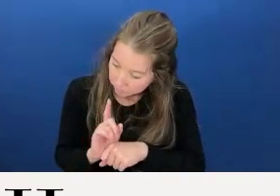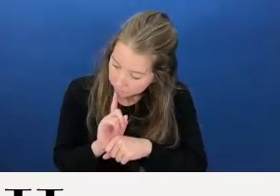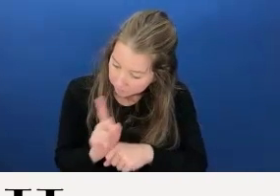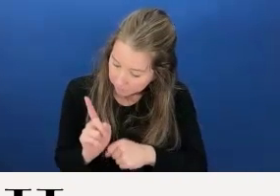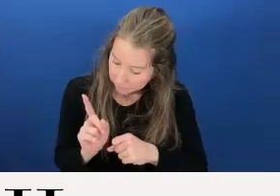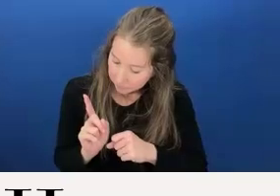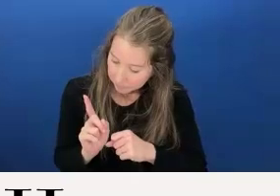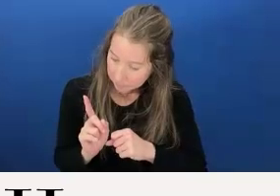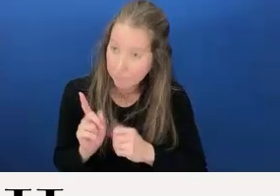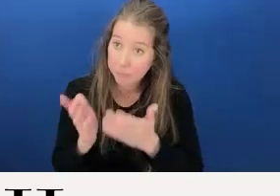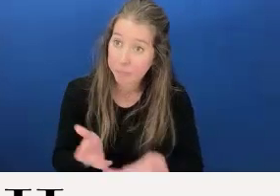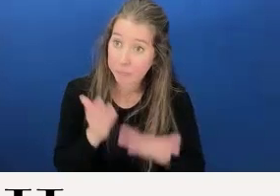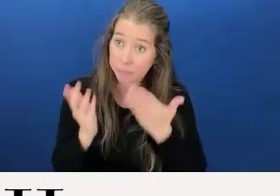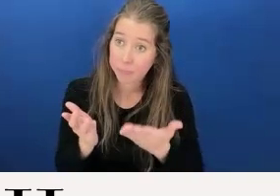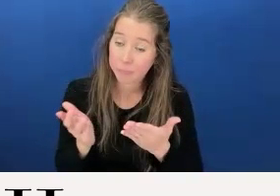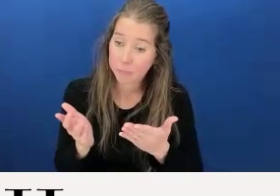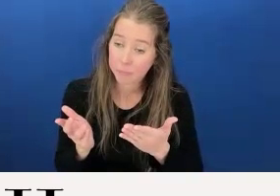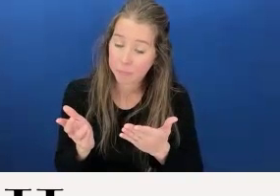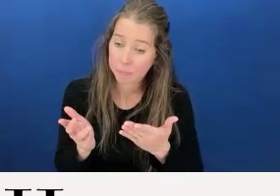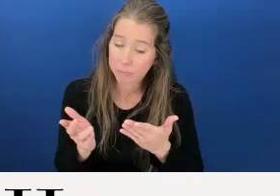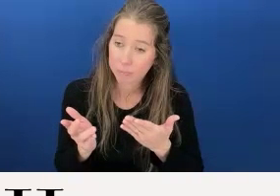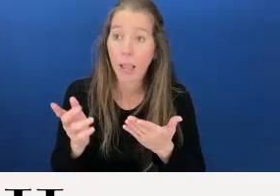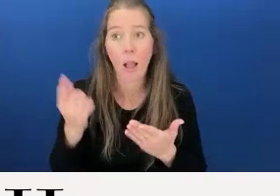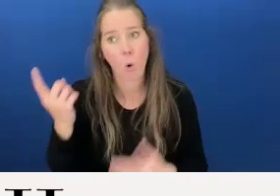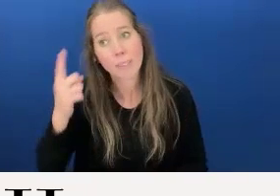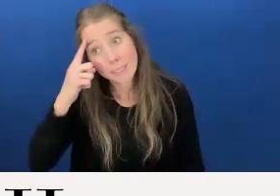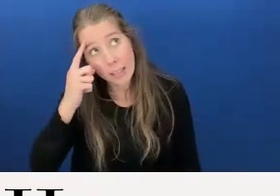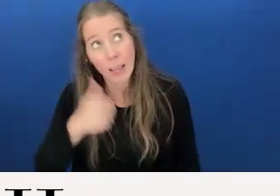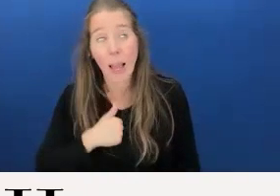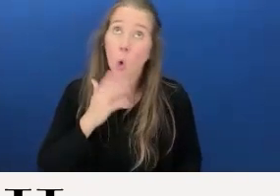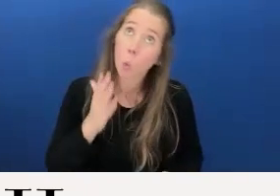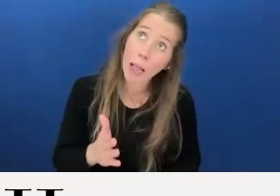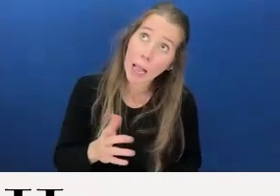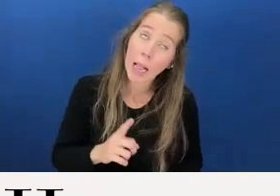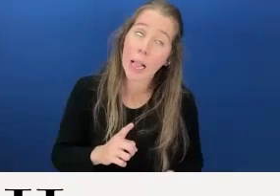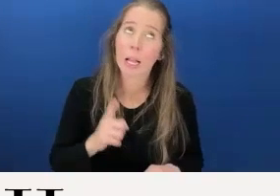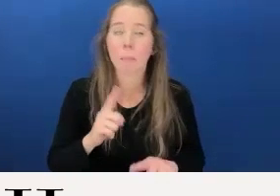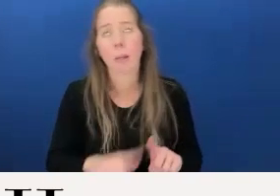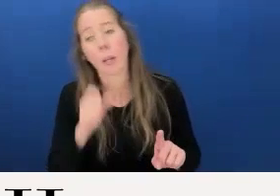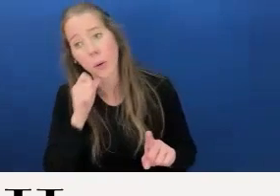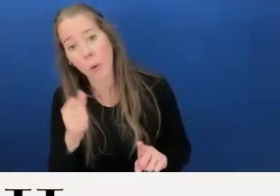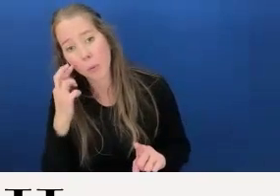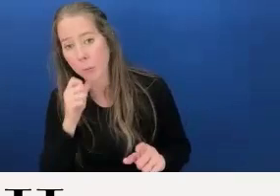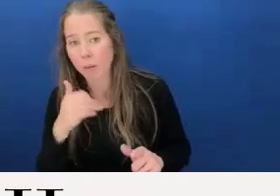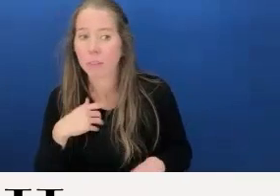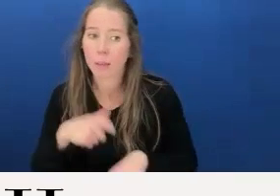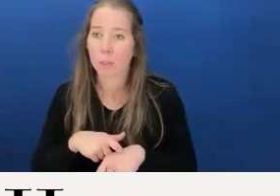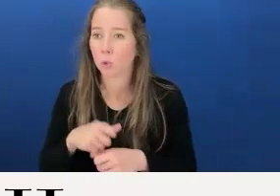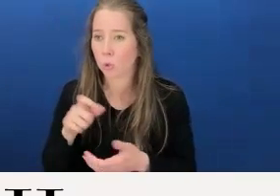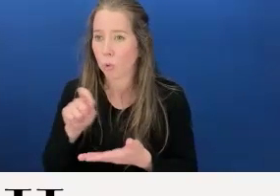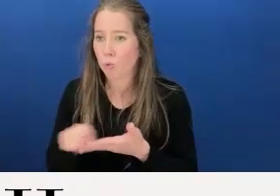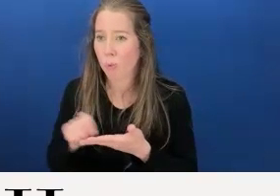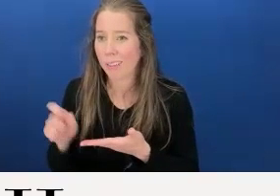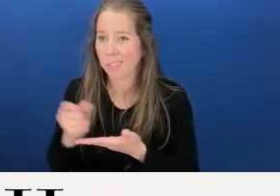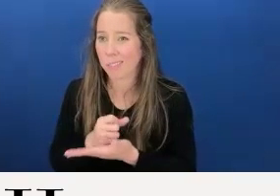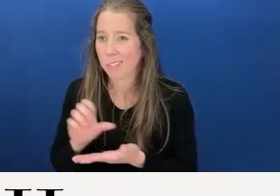and one that I always think I'll do, but I don't because I have time, is to write a script. That